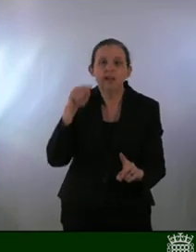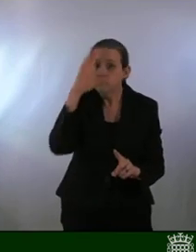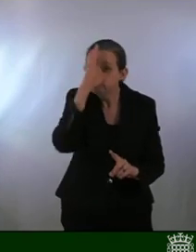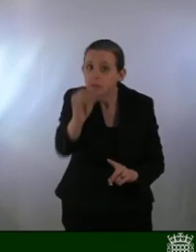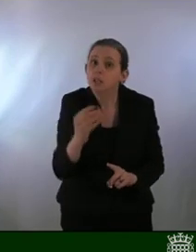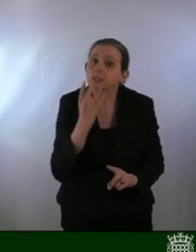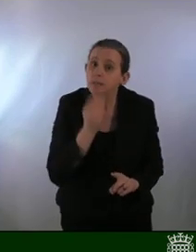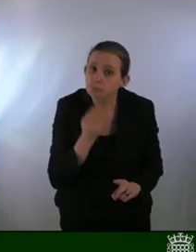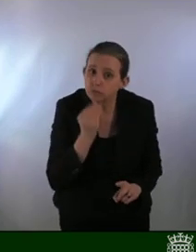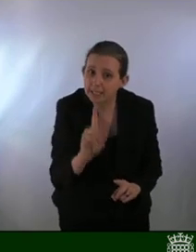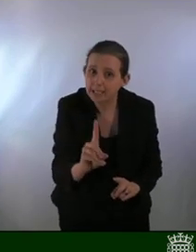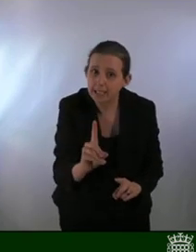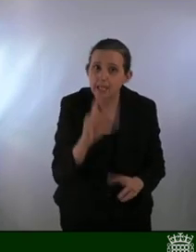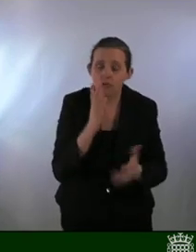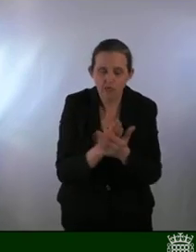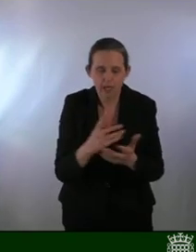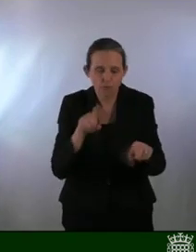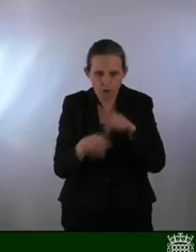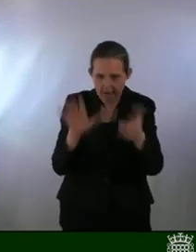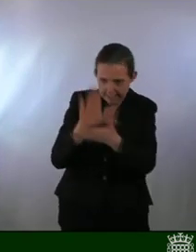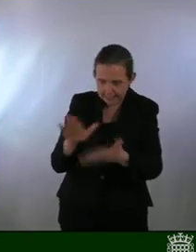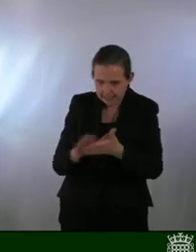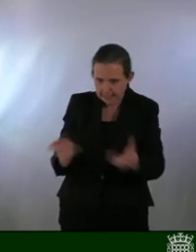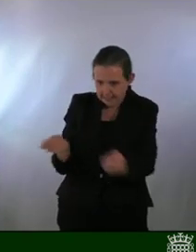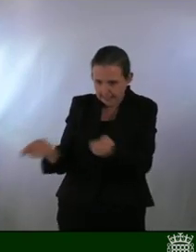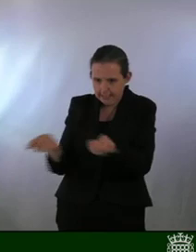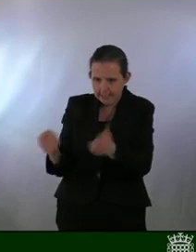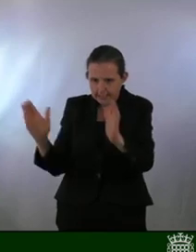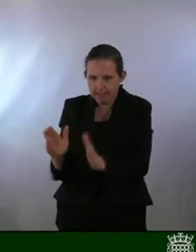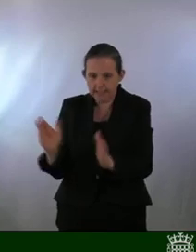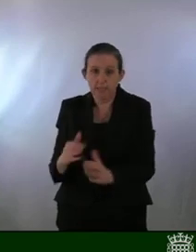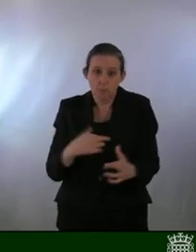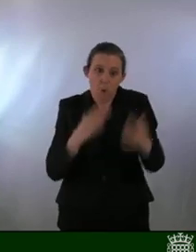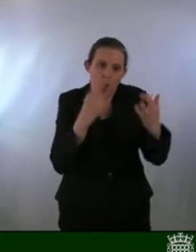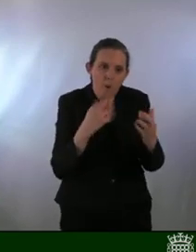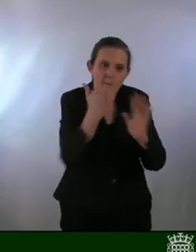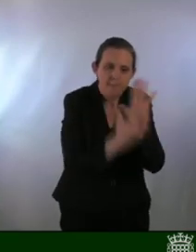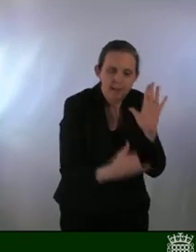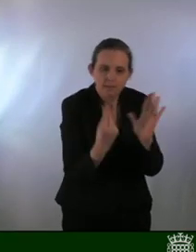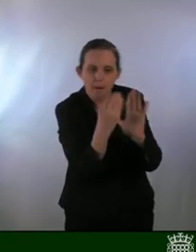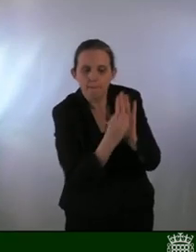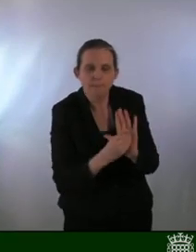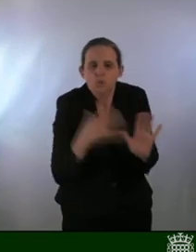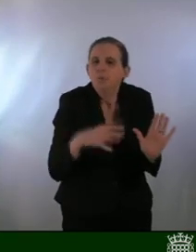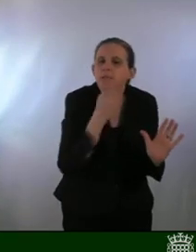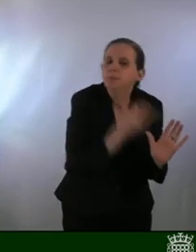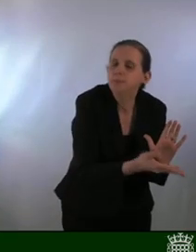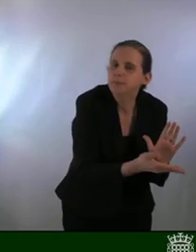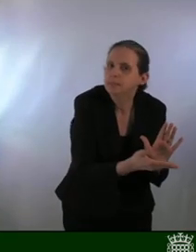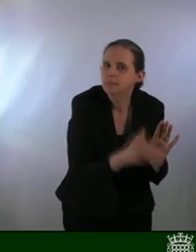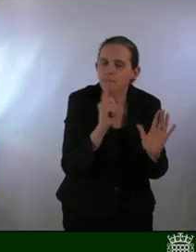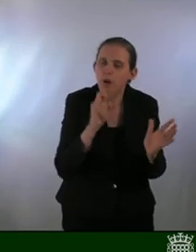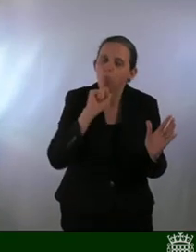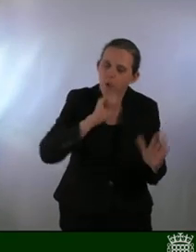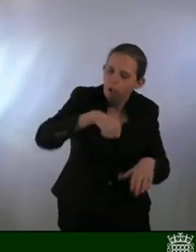temporary and proportionate to the threat we face, and I hope that many will not have to be used at all. They will only